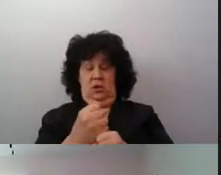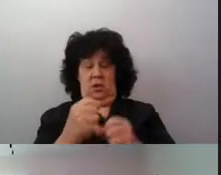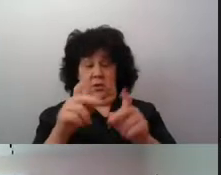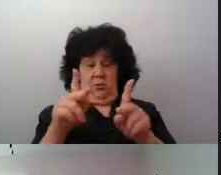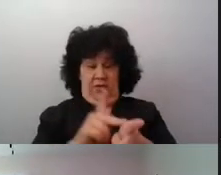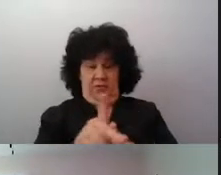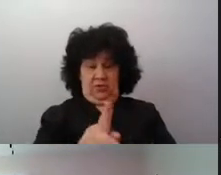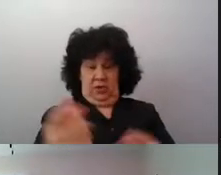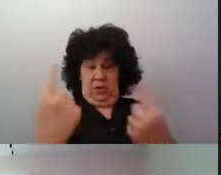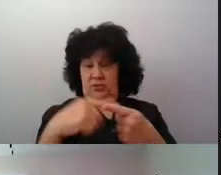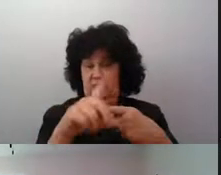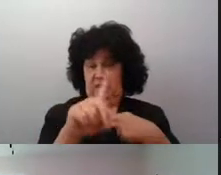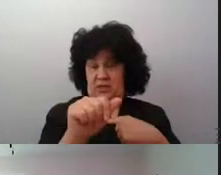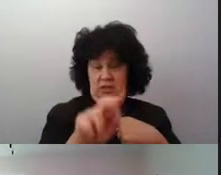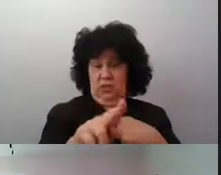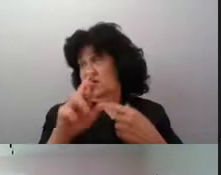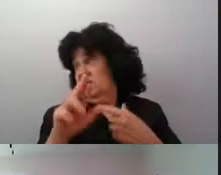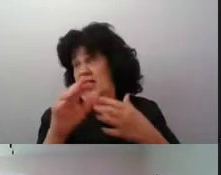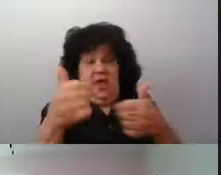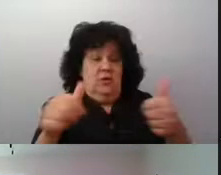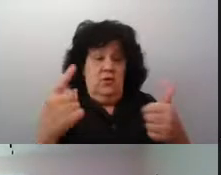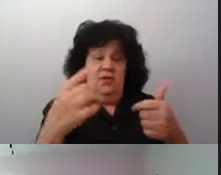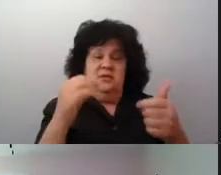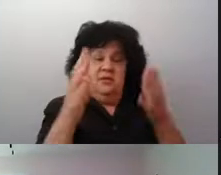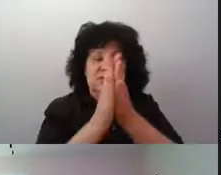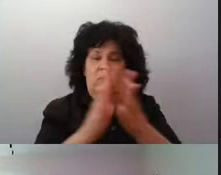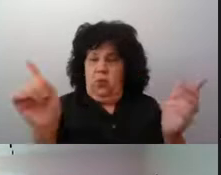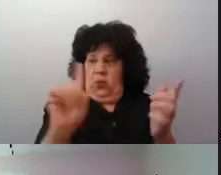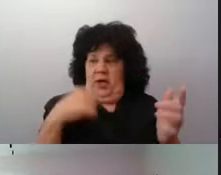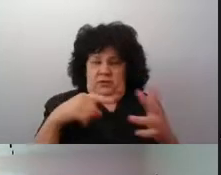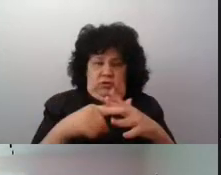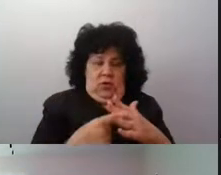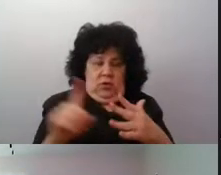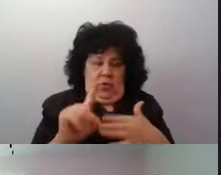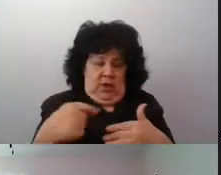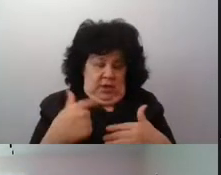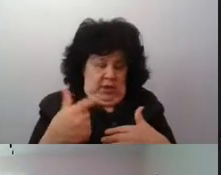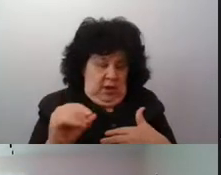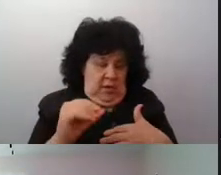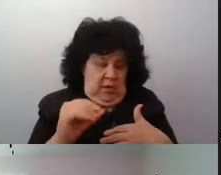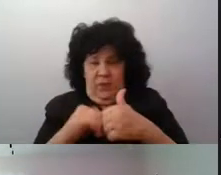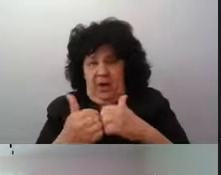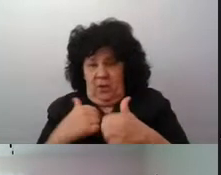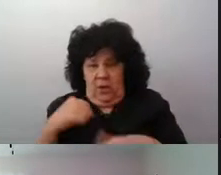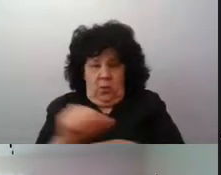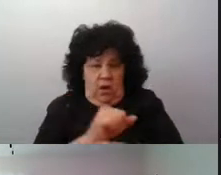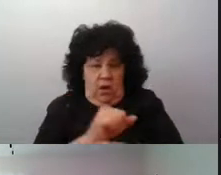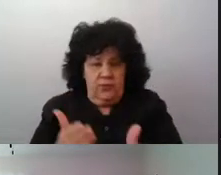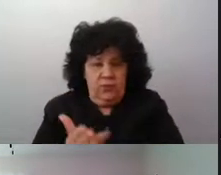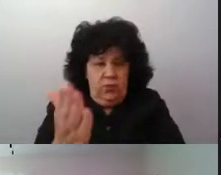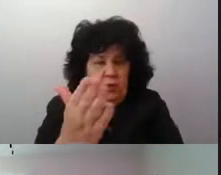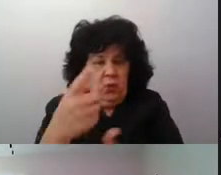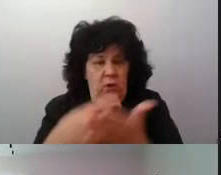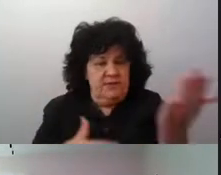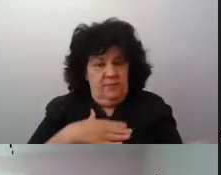or FAI or anybody and says, where do I start? Where do I go? How do I work through this? What's my pathway?